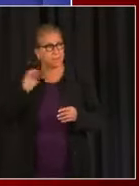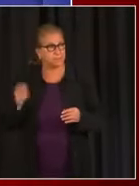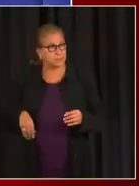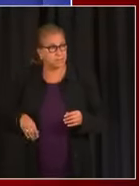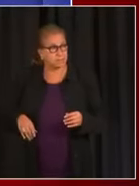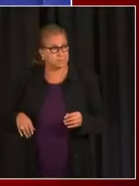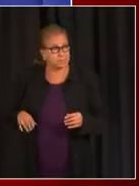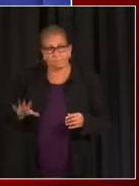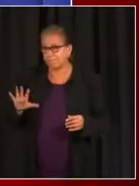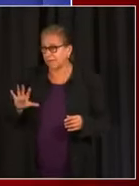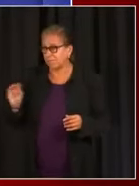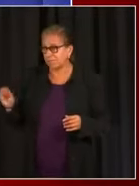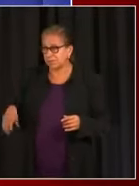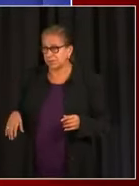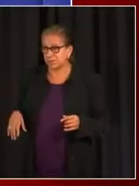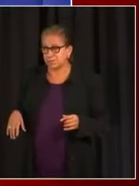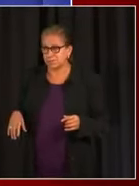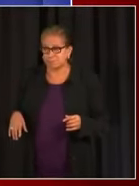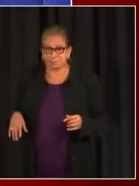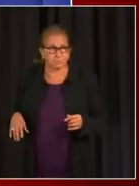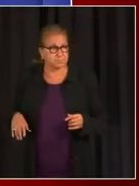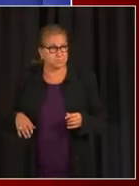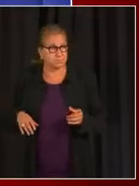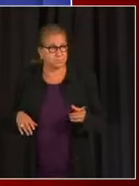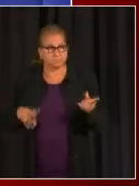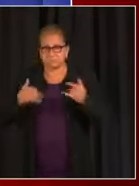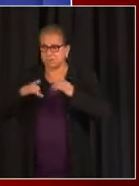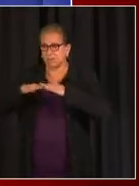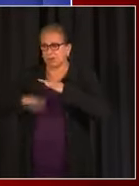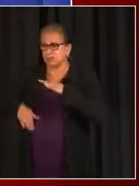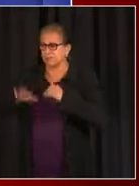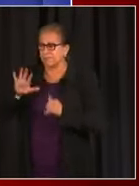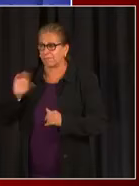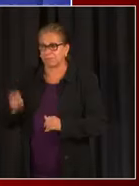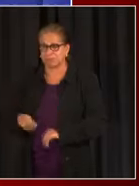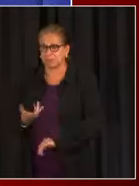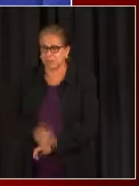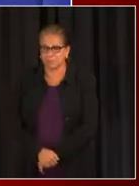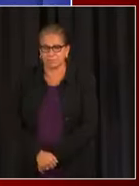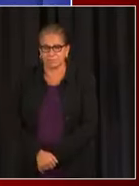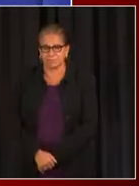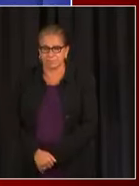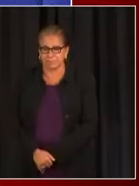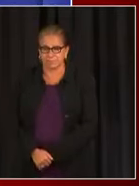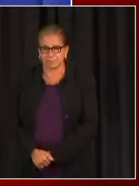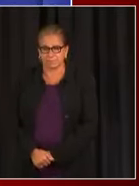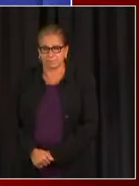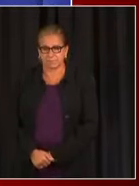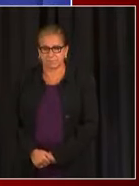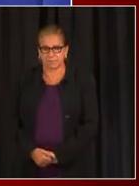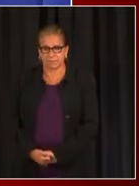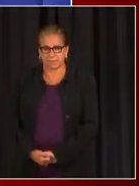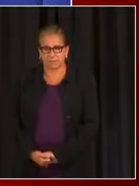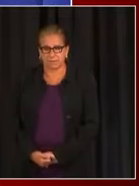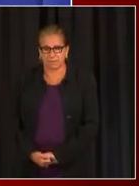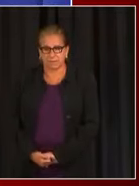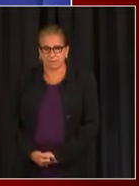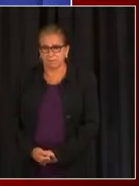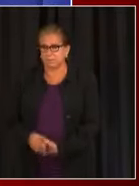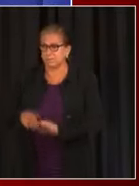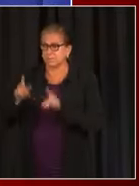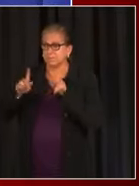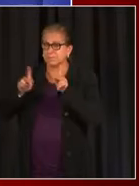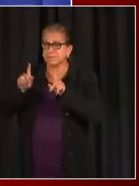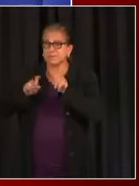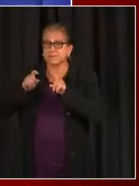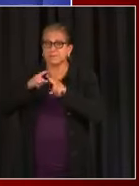that we have, 5% of cases that are sequenced that are positive for the Delta variant here in the District of Columbia. You